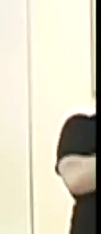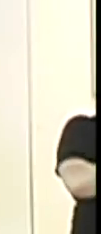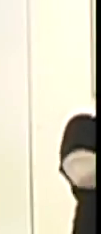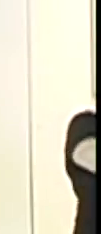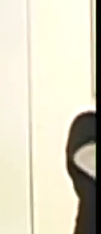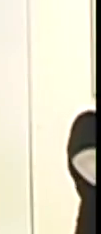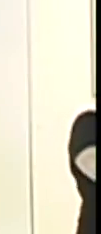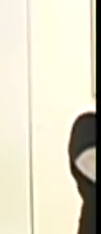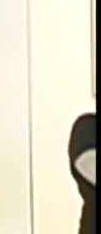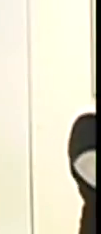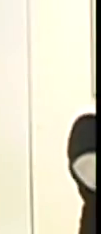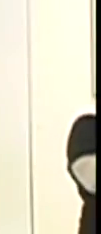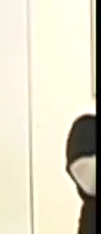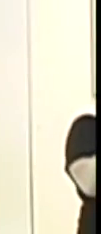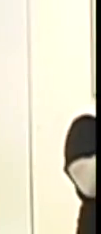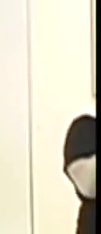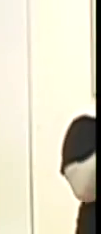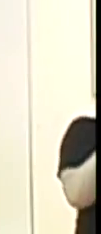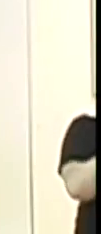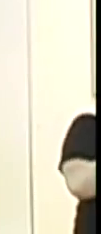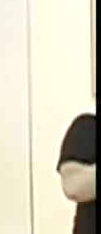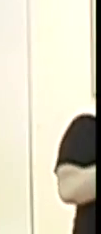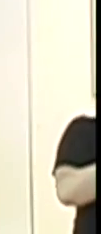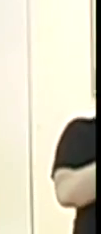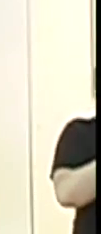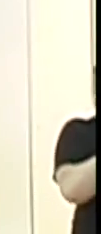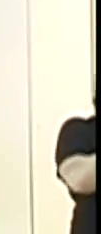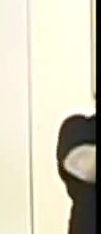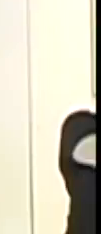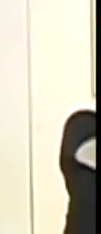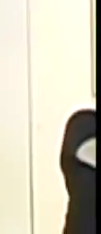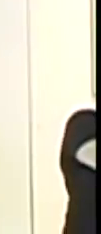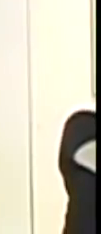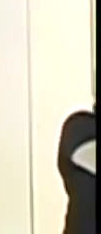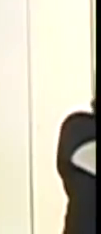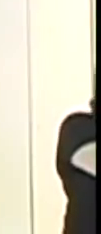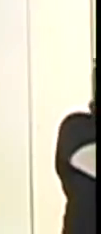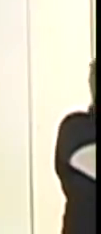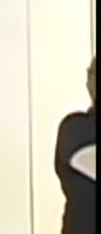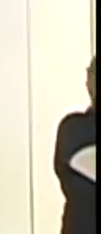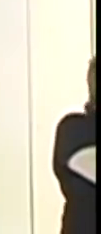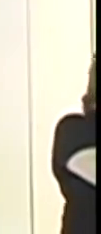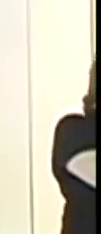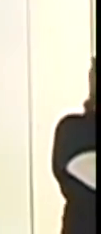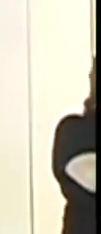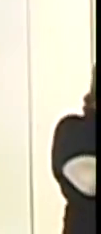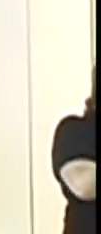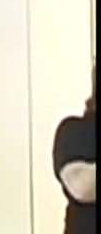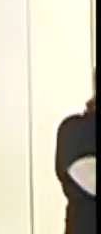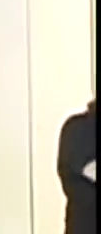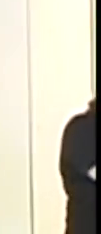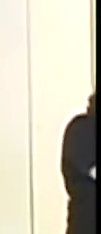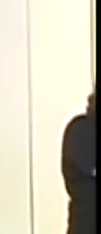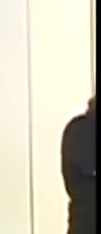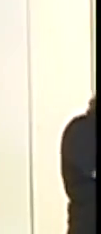that when they diverge from the adult model, they will diverge up the arm. Okay?